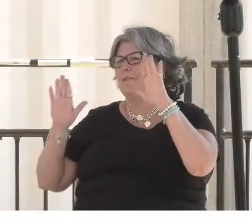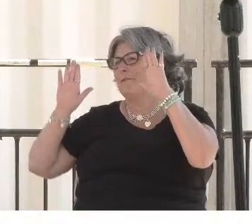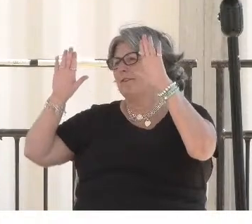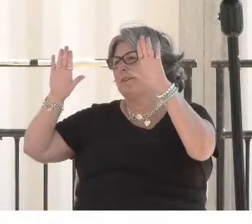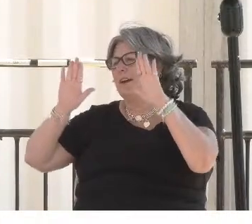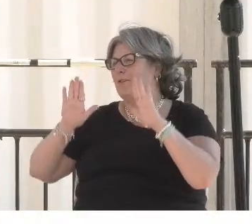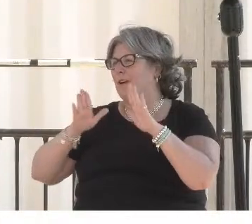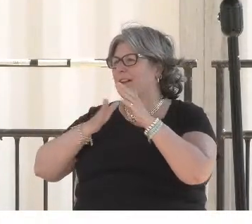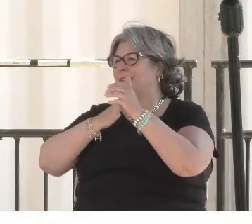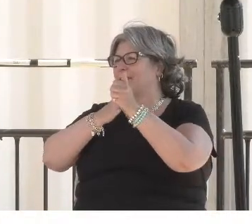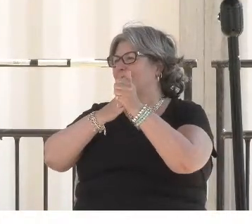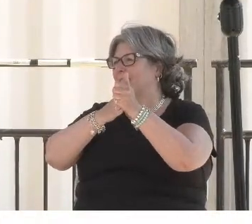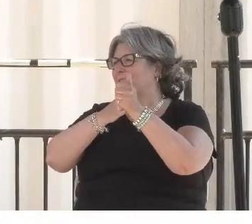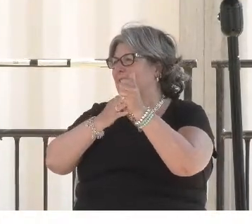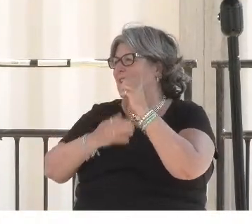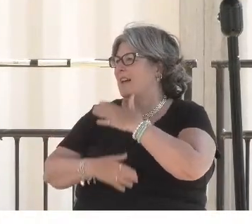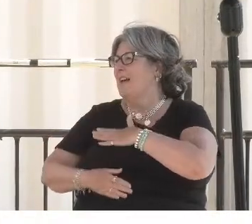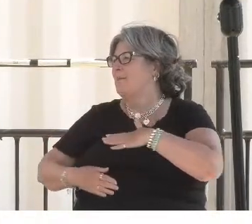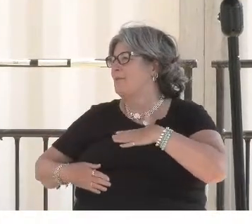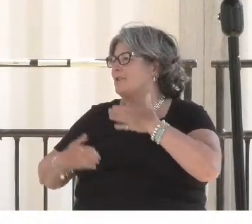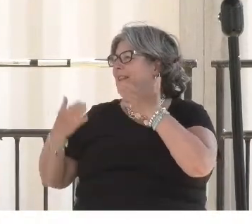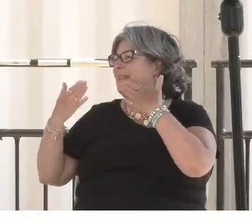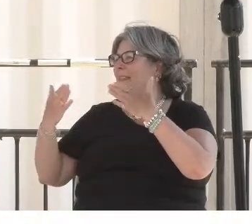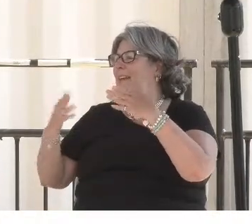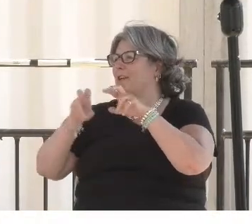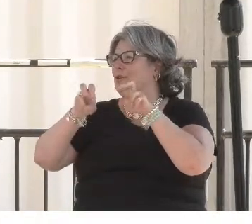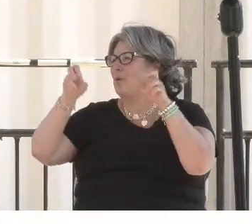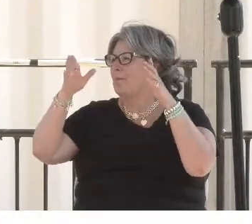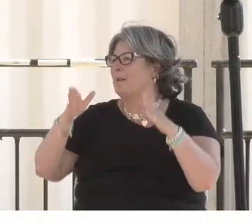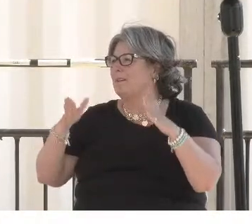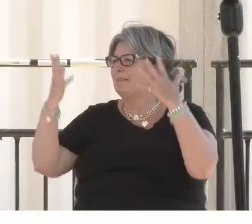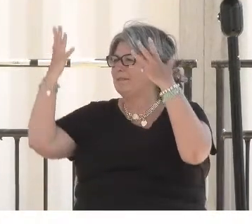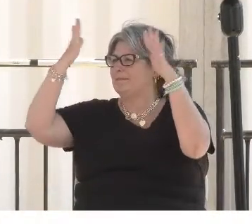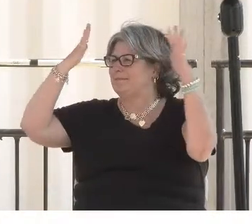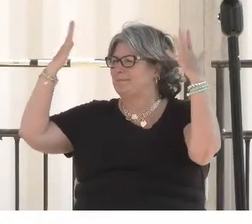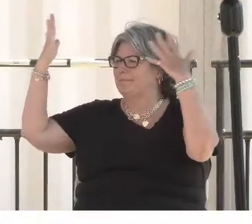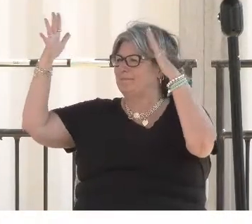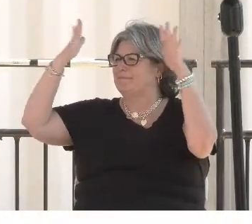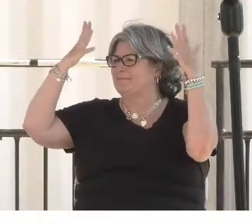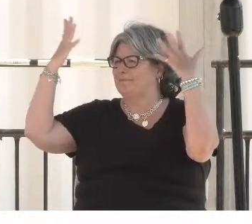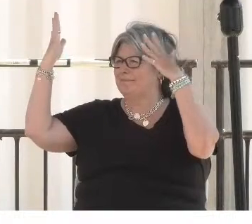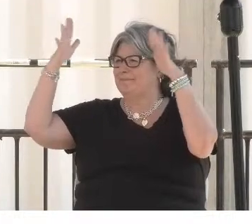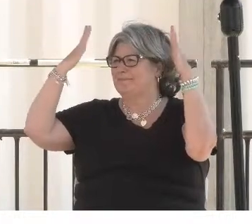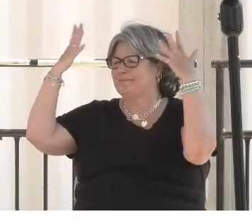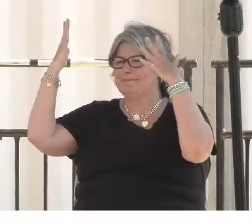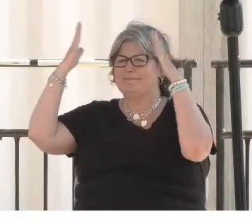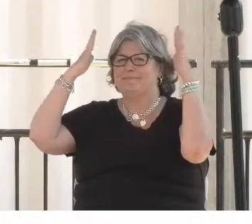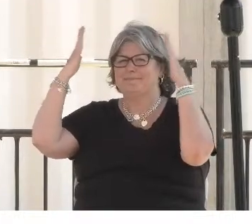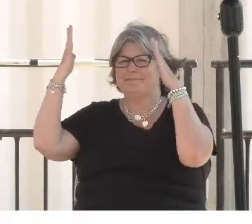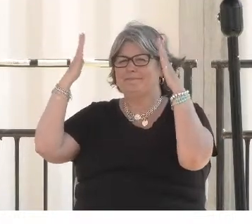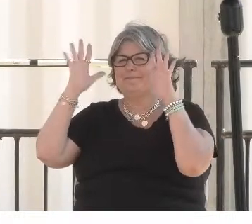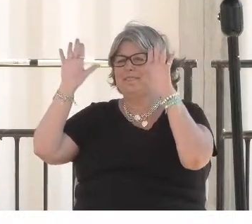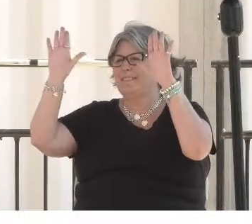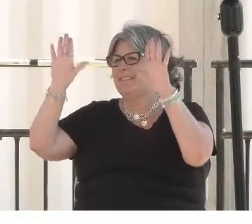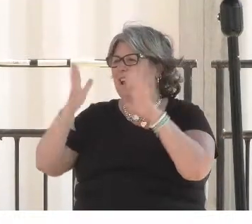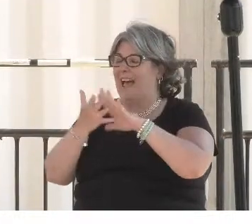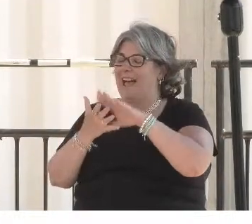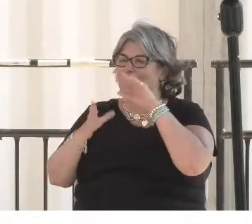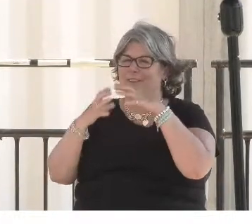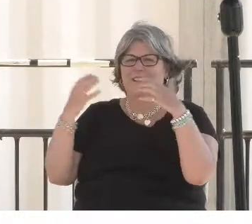excellent moderation. We appreciate it. Thank you to our panelists. Let's give another round of applause to everybody. That was fantastic. I learned a